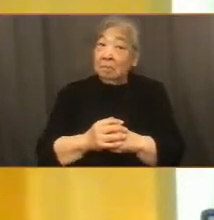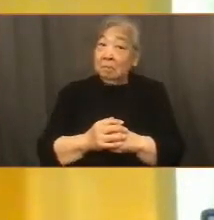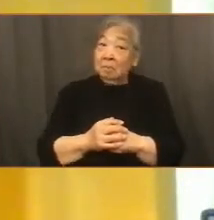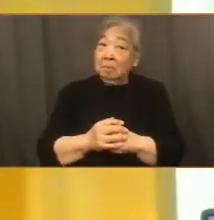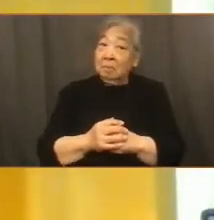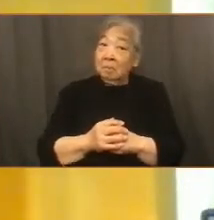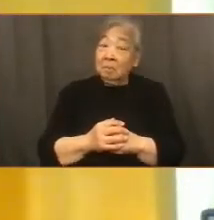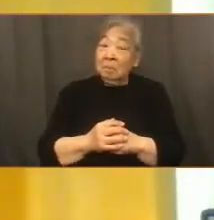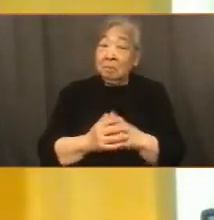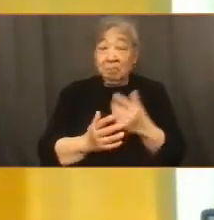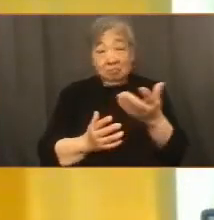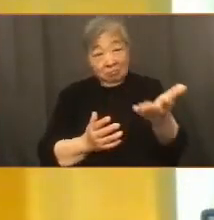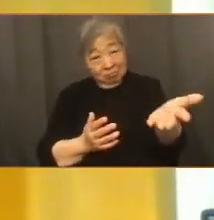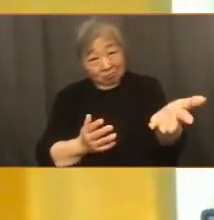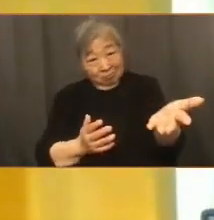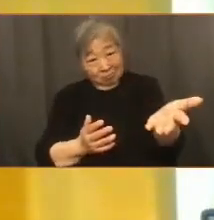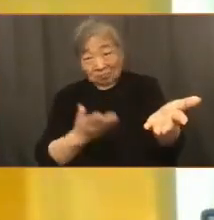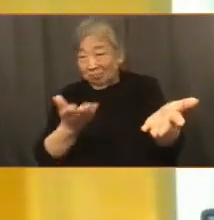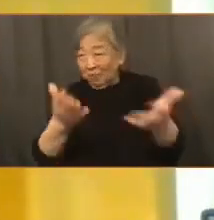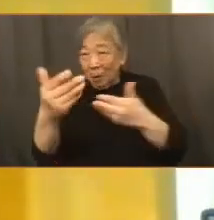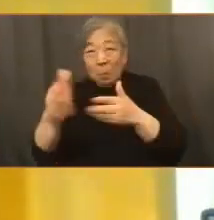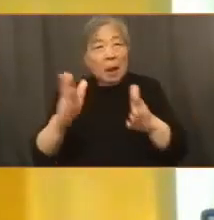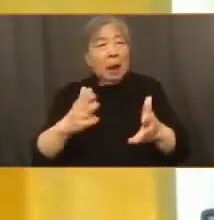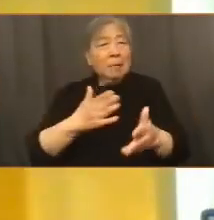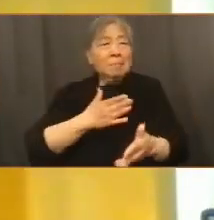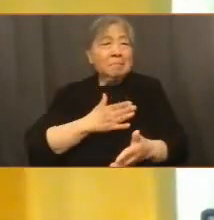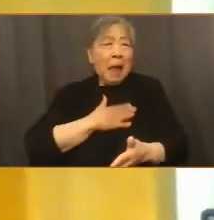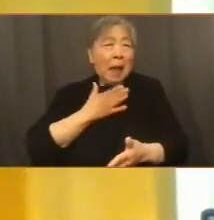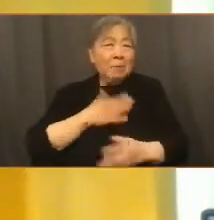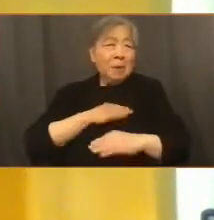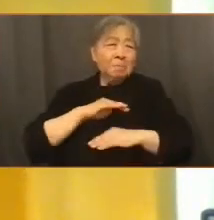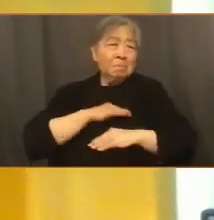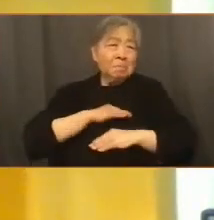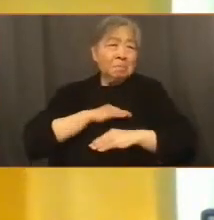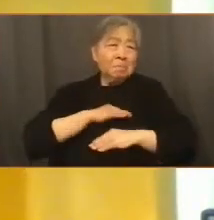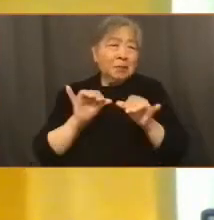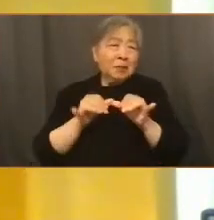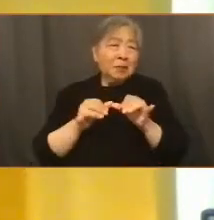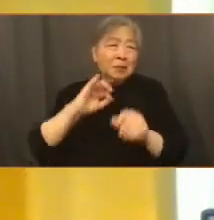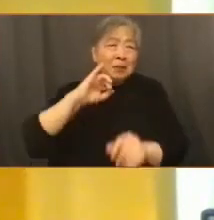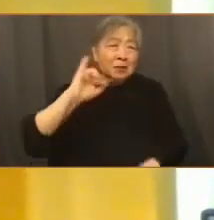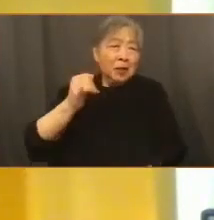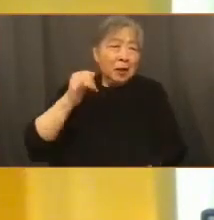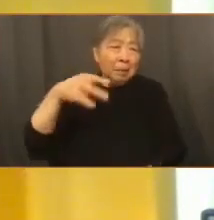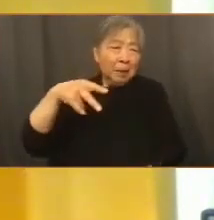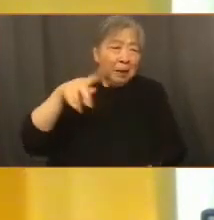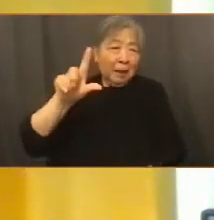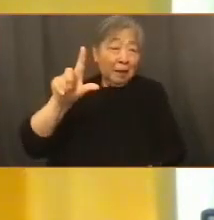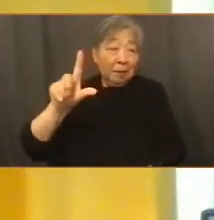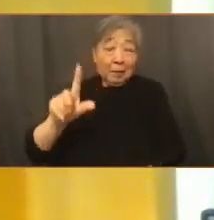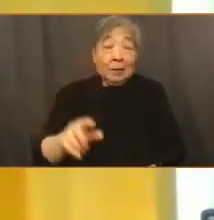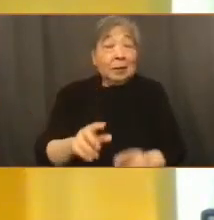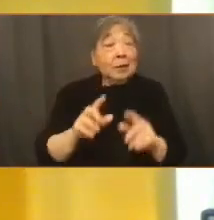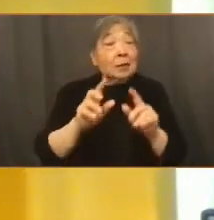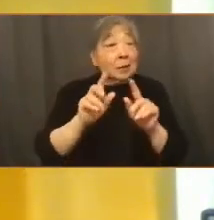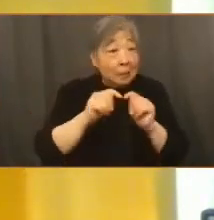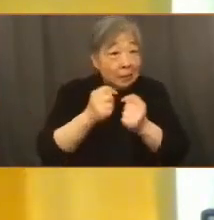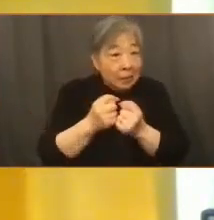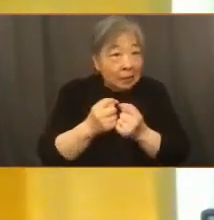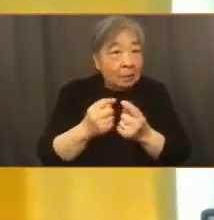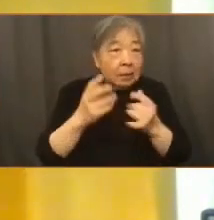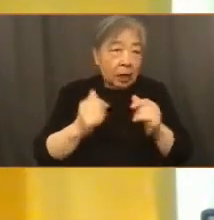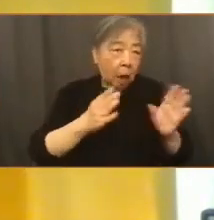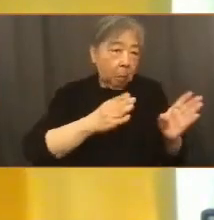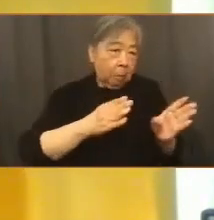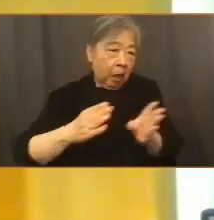So that's a room full of happy engineers at JPL. The Ingenuity team is currently working on planning their 5th flight,